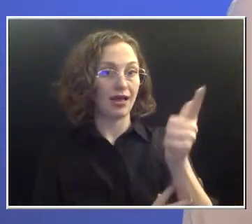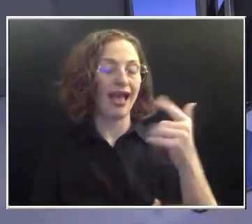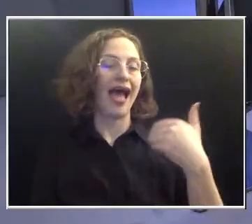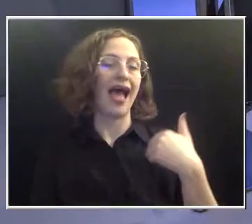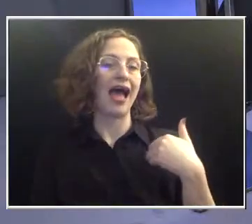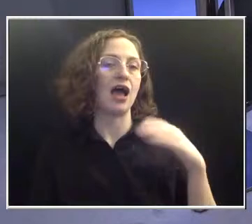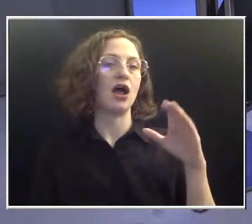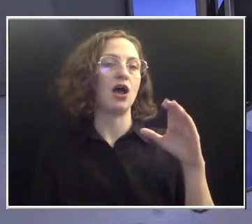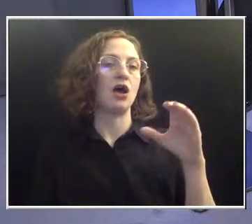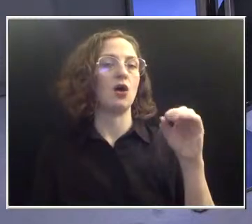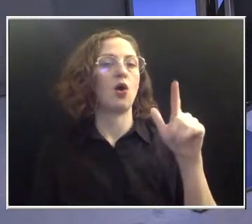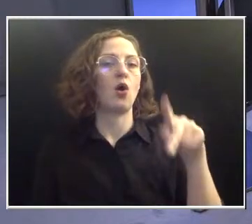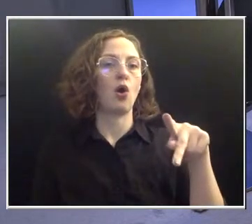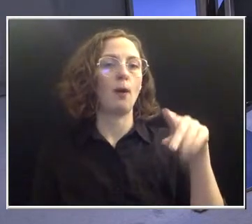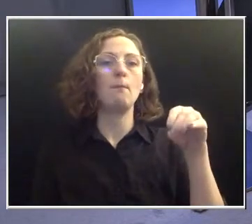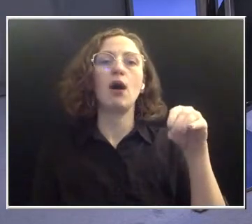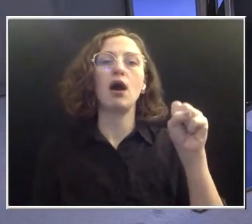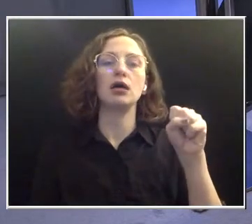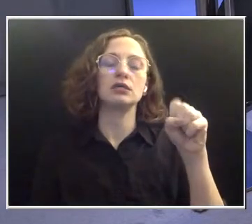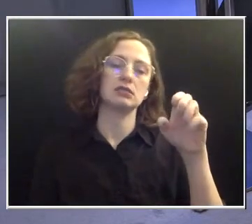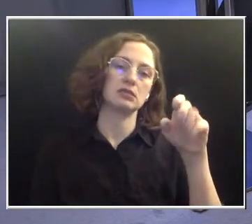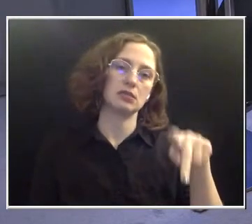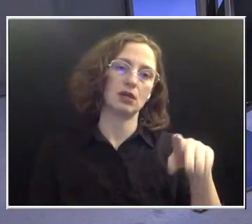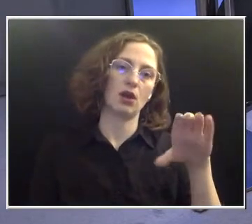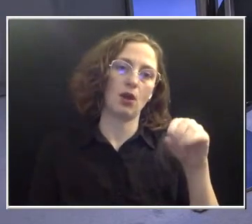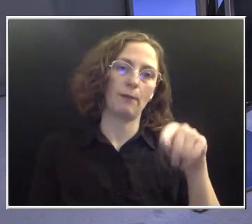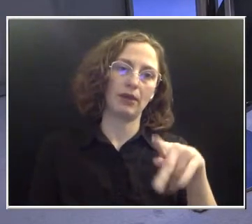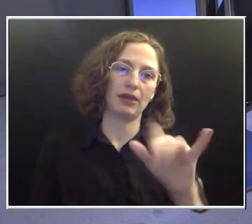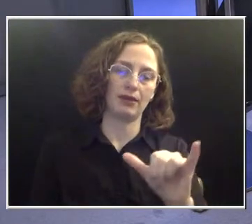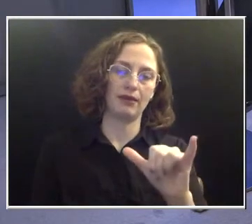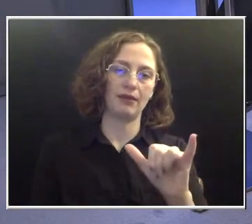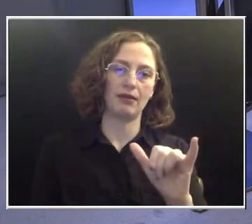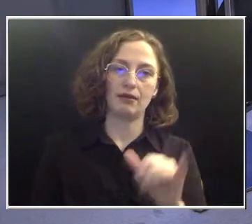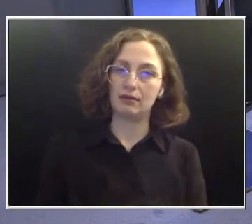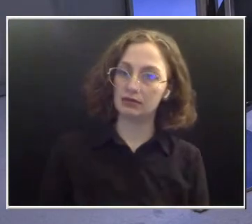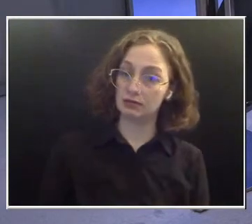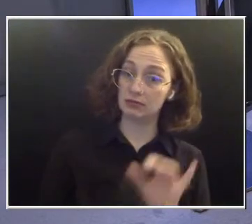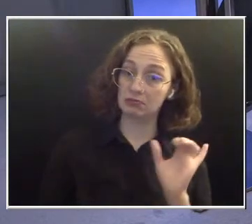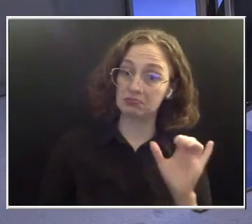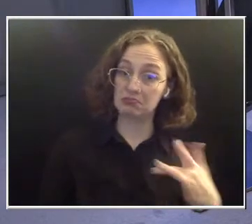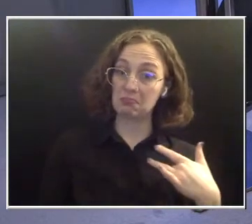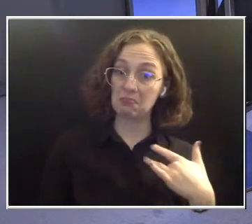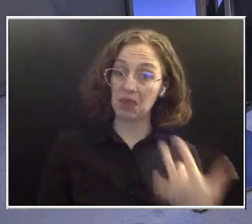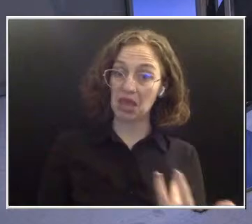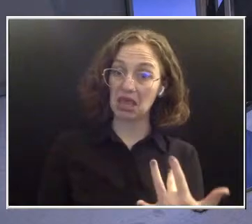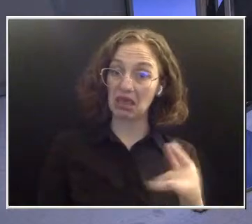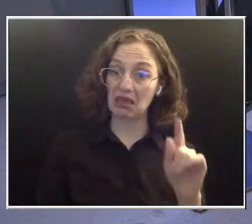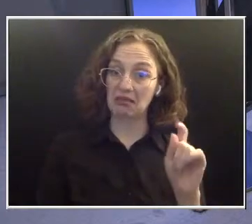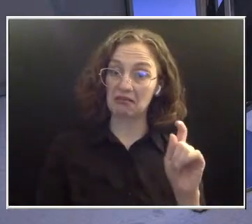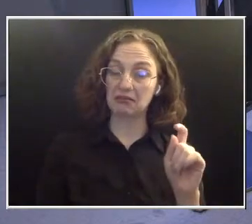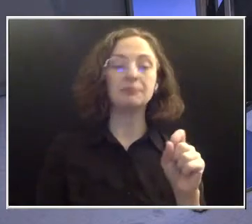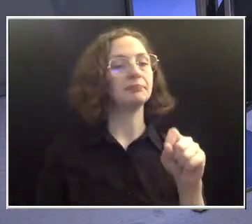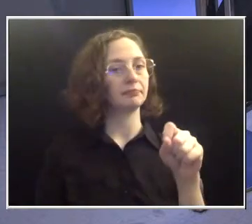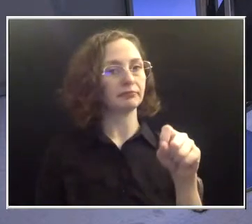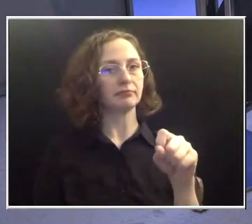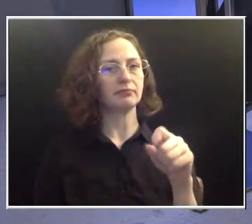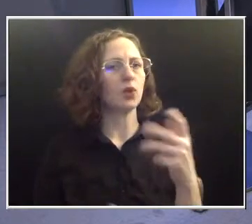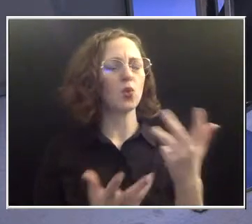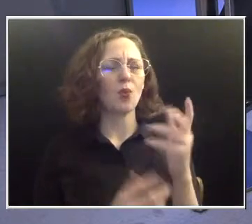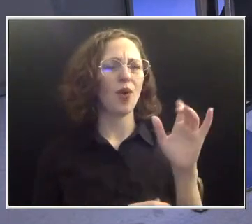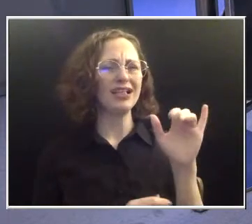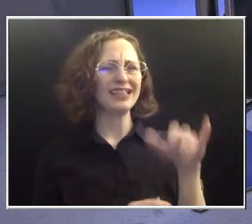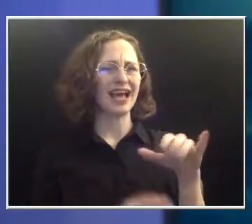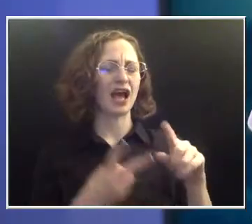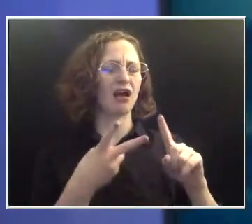it. Okay, so, and is this all pretty typical? Mm-hmm. And tell us a little bit more about a coloscopy. People have never heard of that. Yeah, so